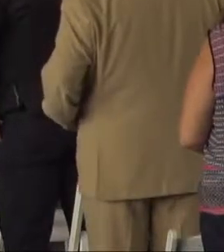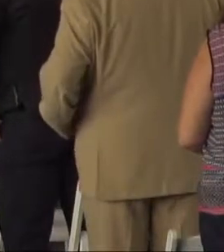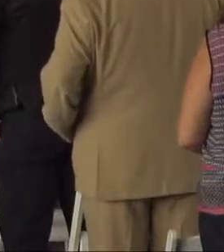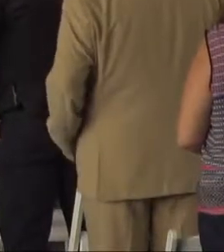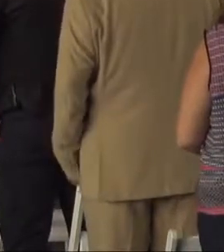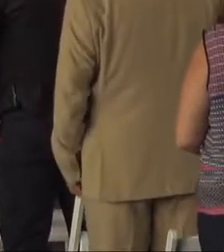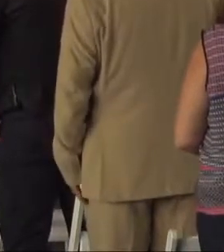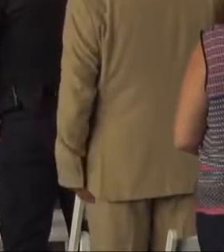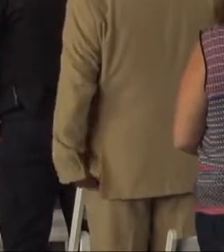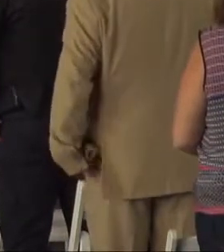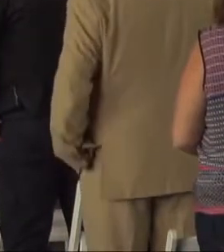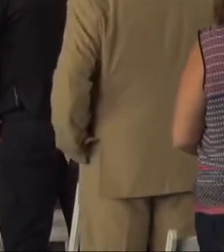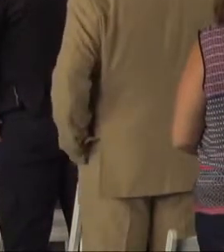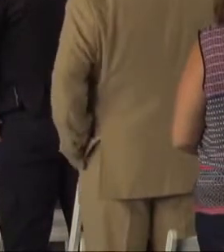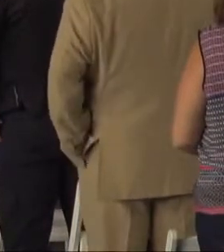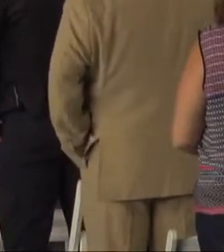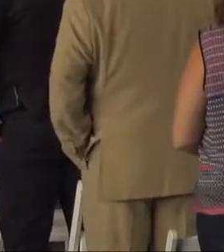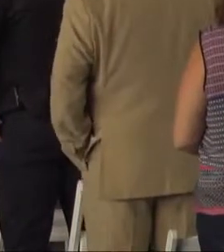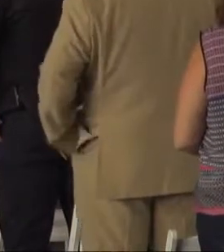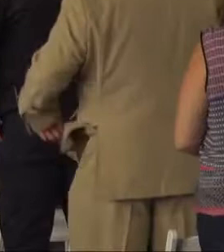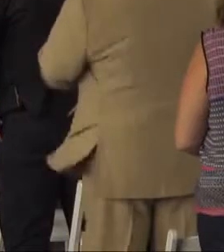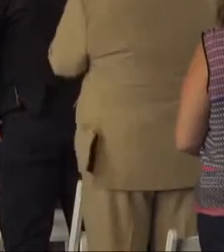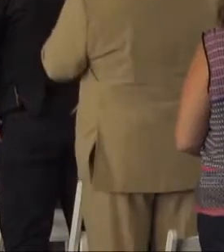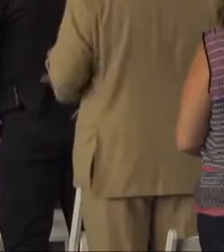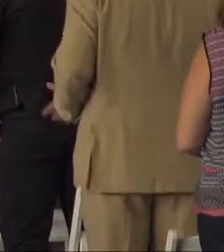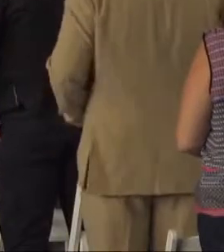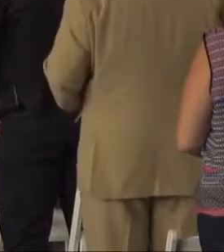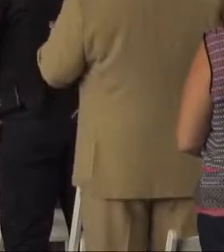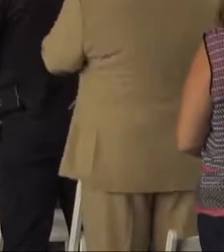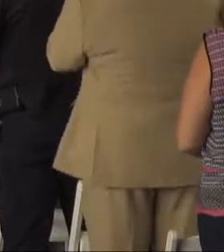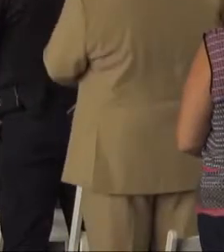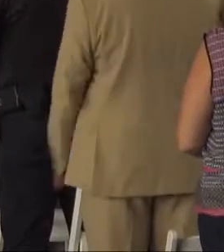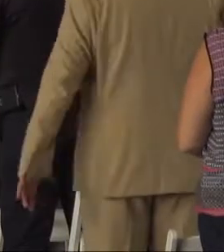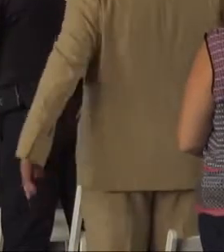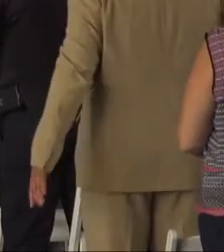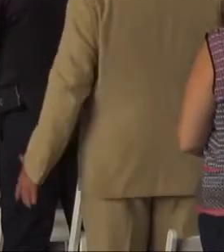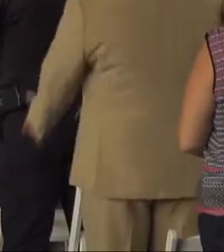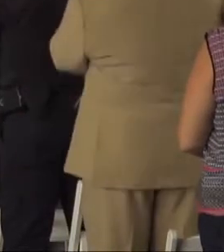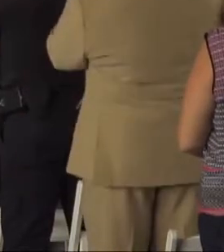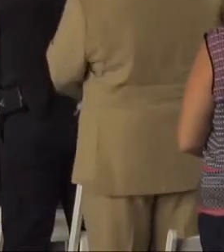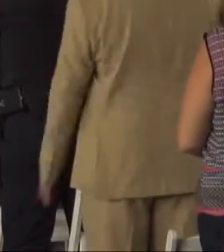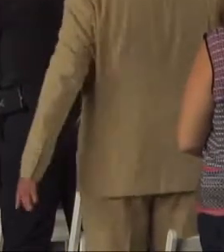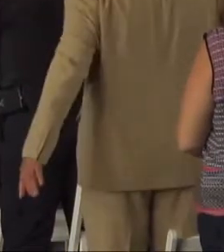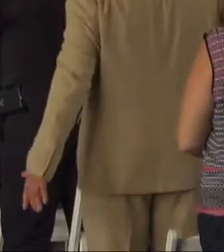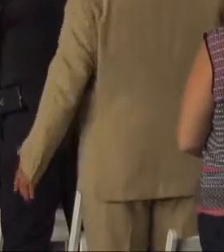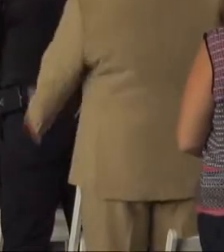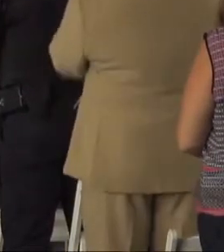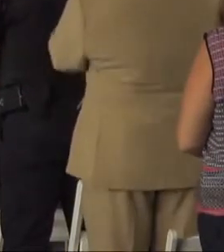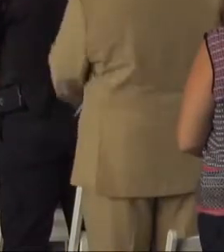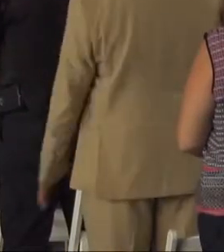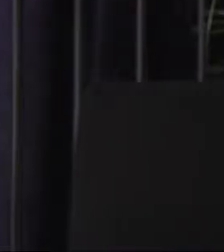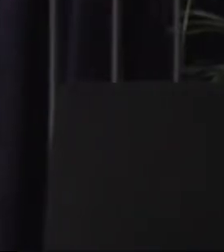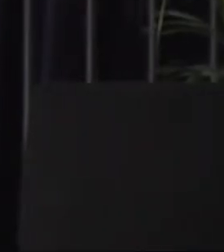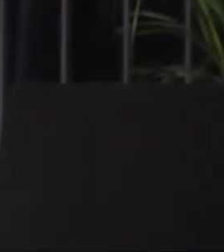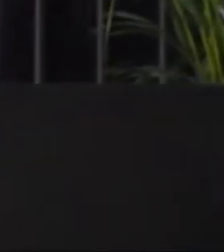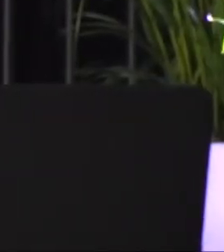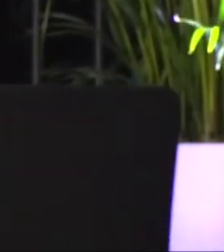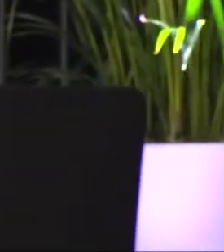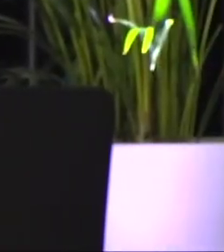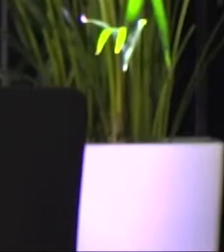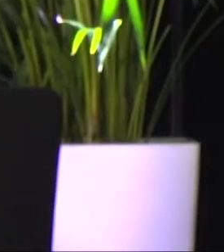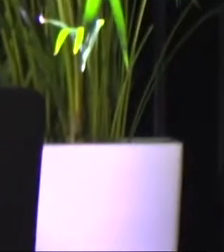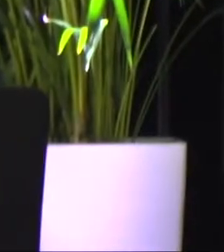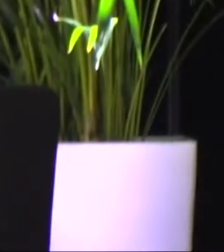around. Clap your hands and join in with me as we stay up today. I'll stay